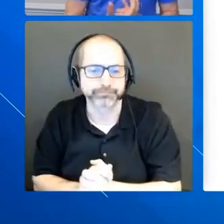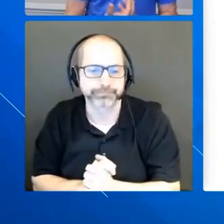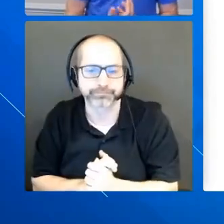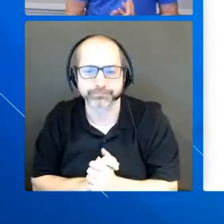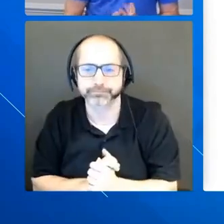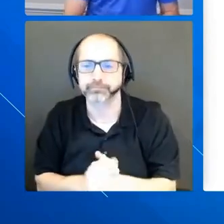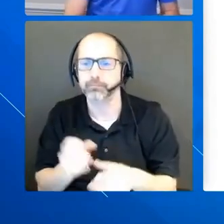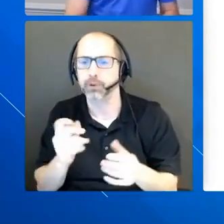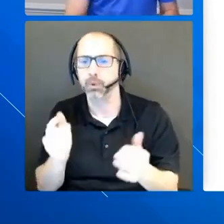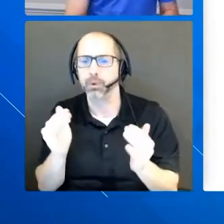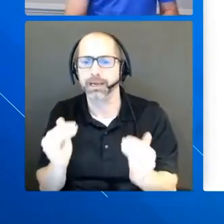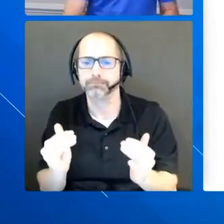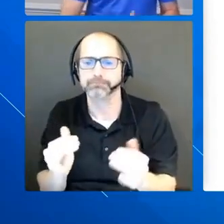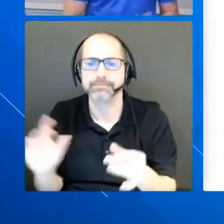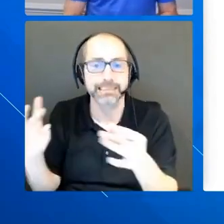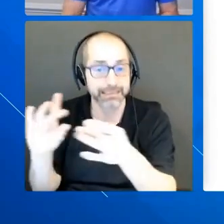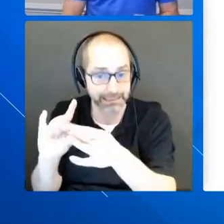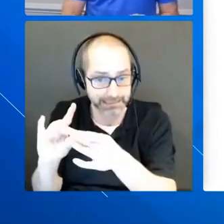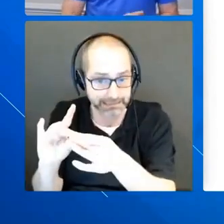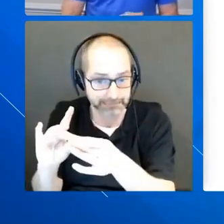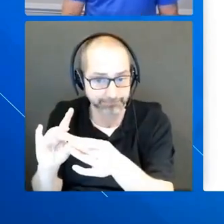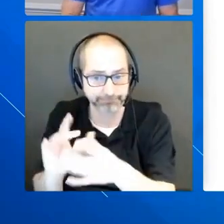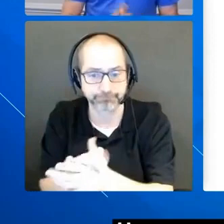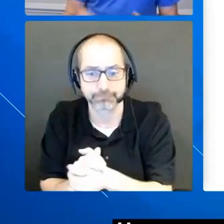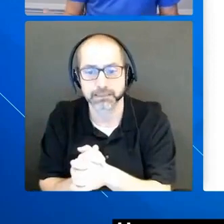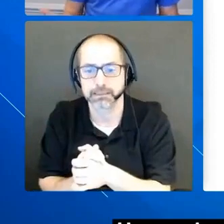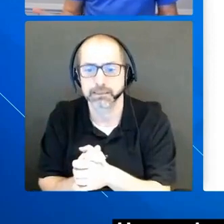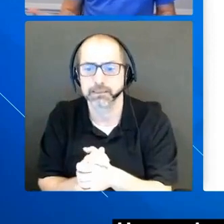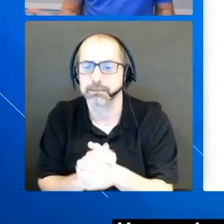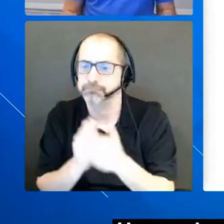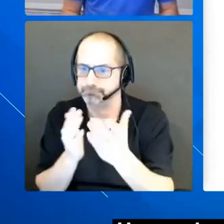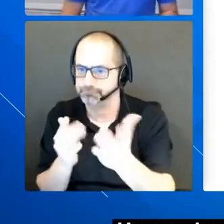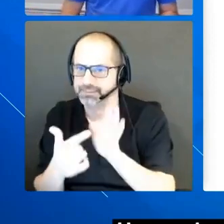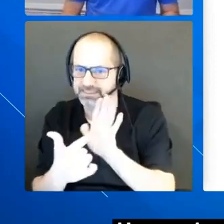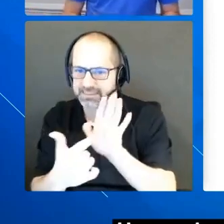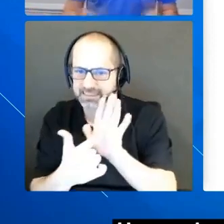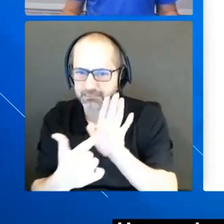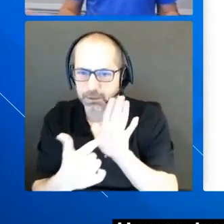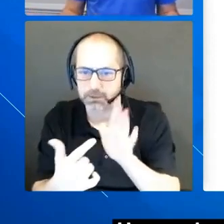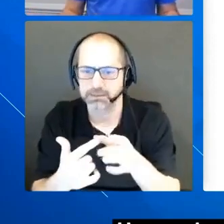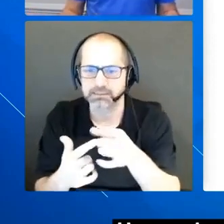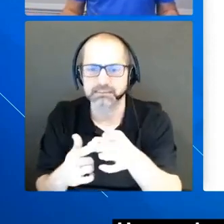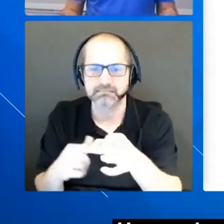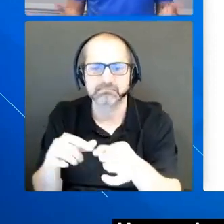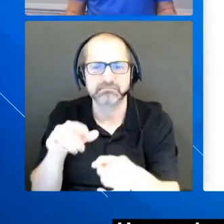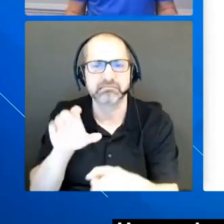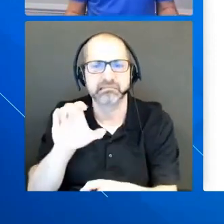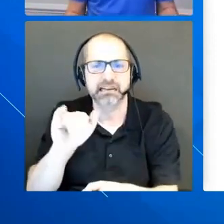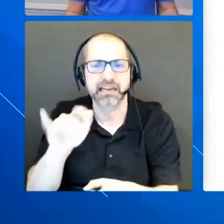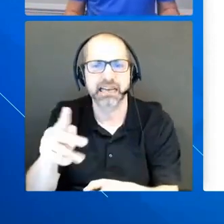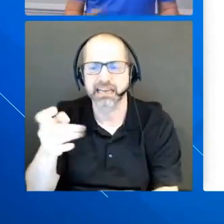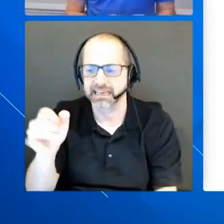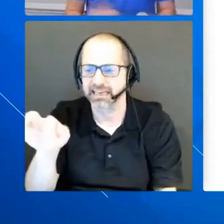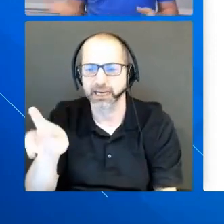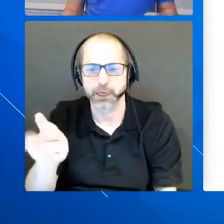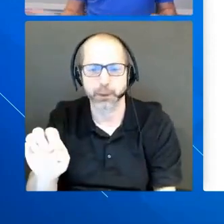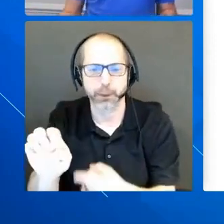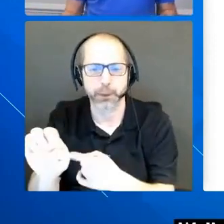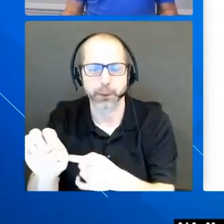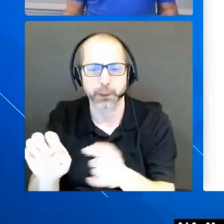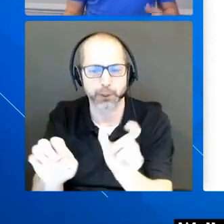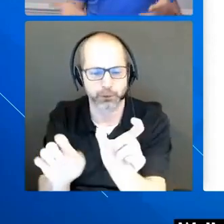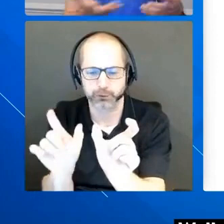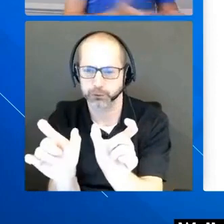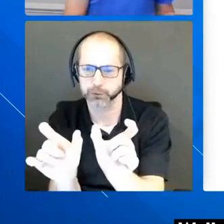Let's talk about some links. Here we have some links on the page with text that just says, click here. So what's the problem? Well, if